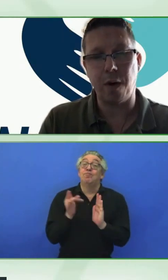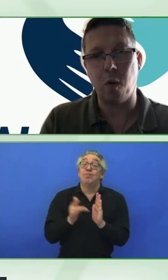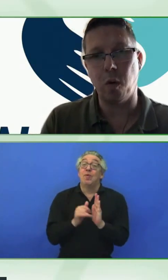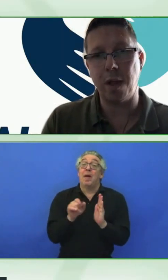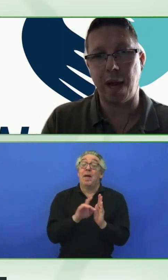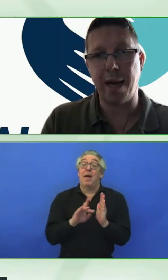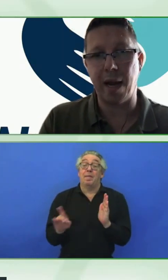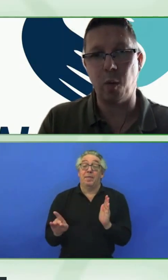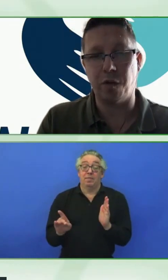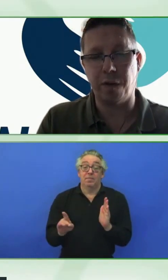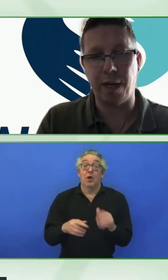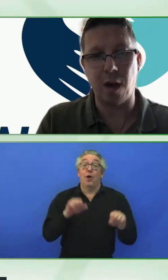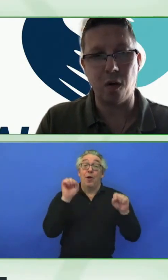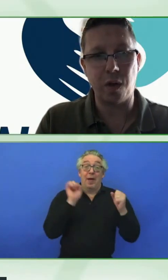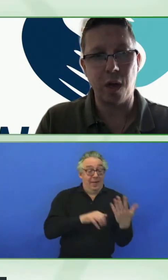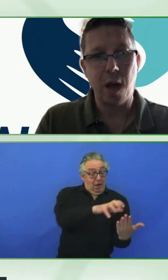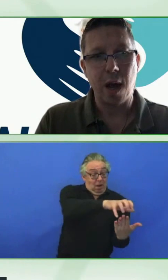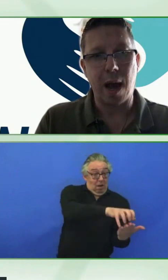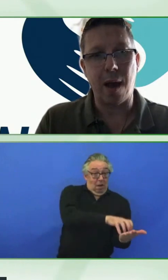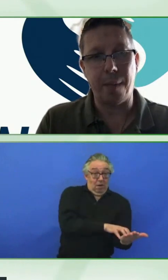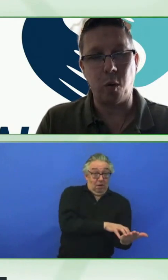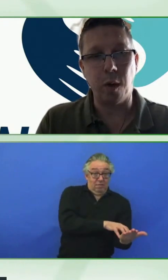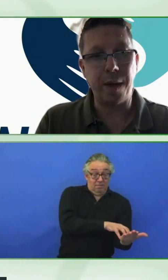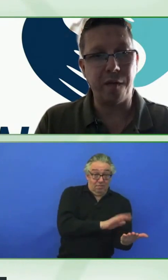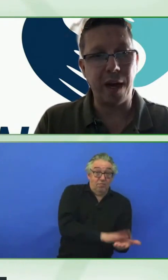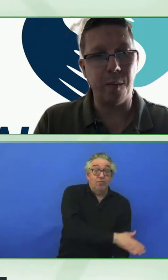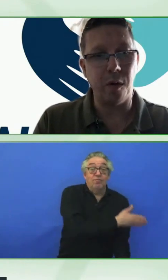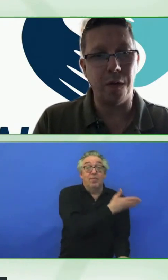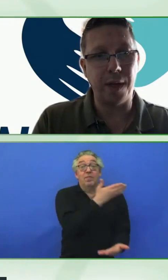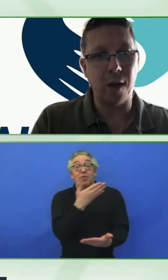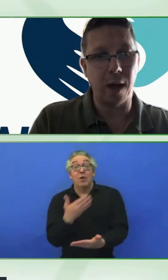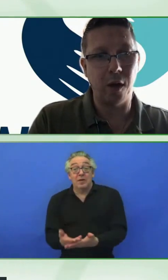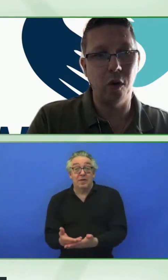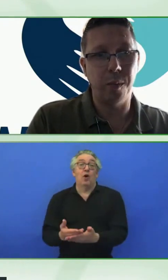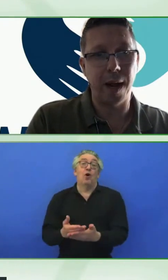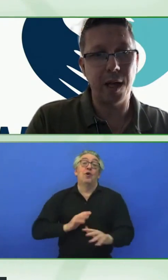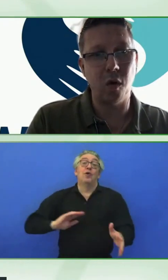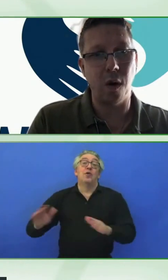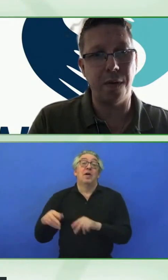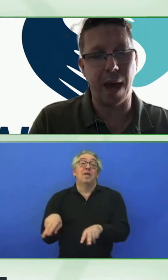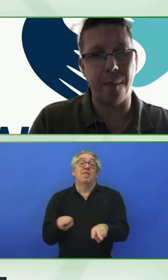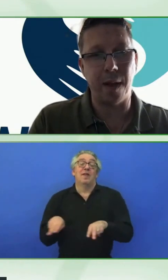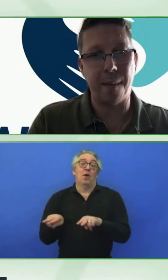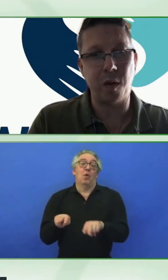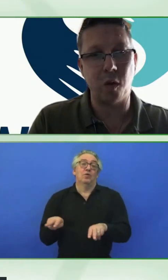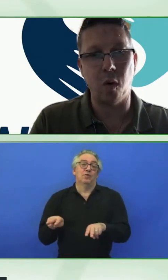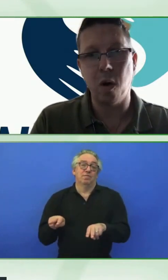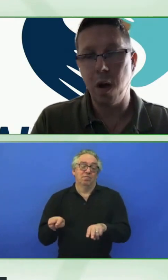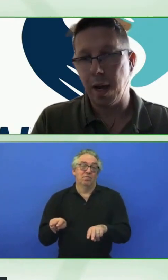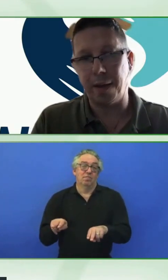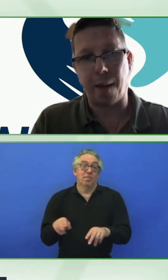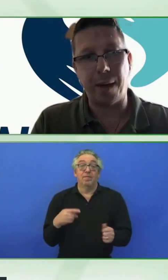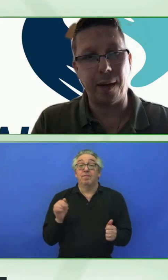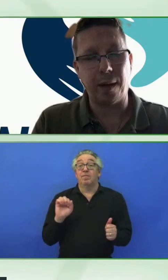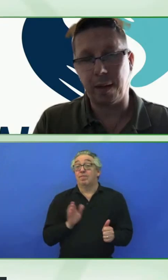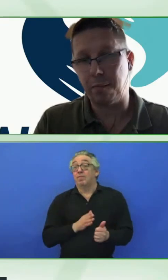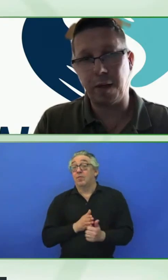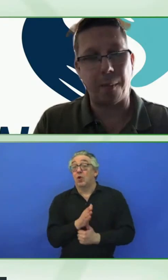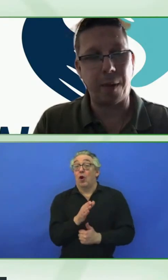into pre-recorded sign language videos. It will be available on the Google Play Store and the Apple App Store